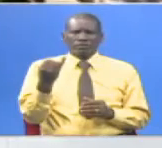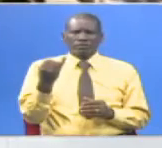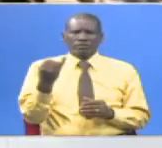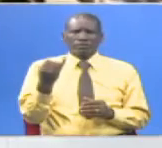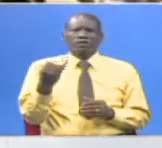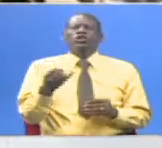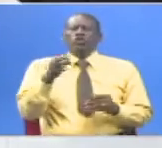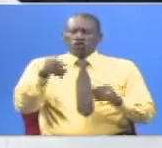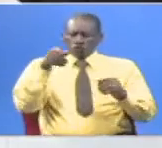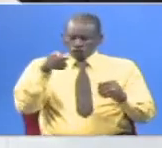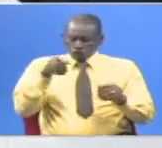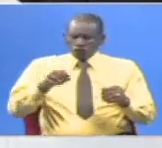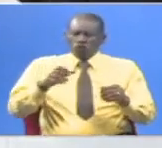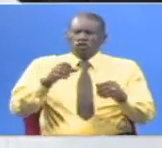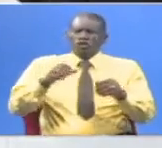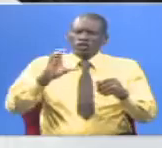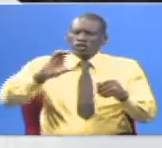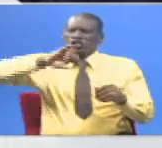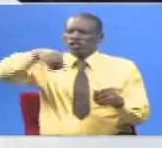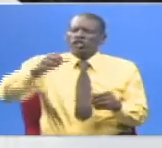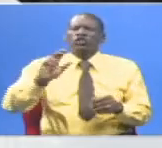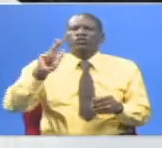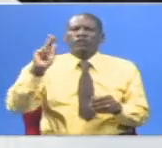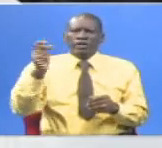of the Republic of Kenya,